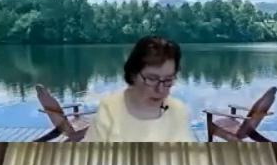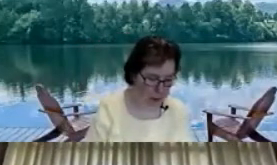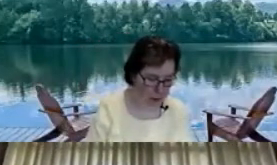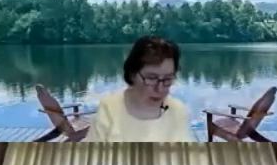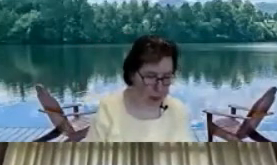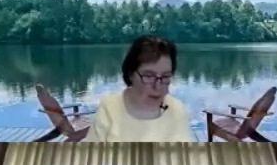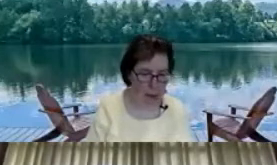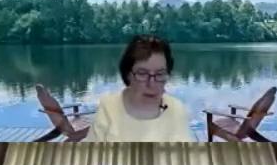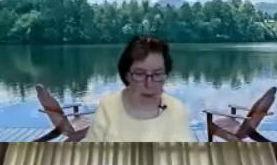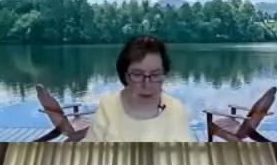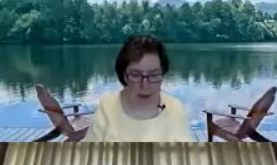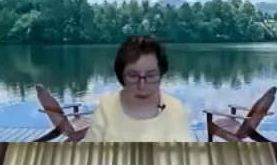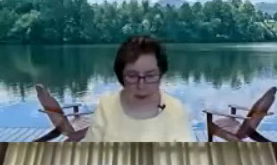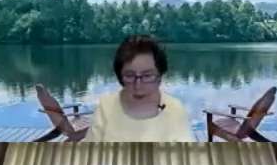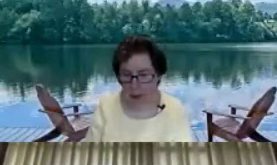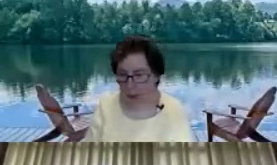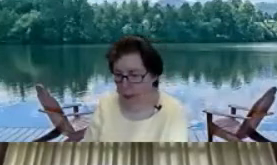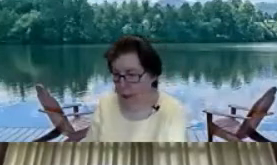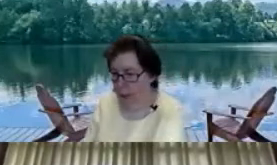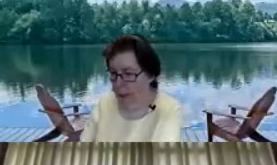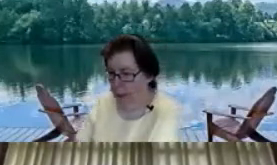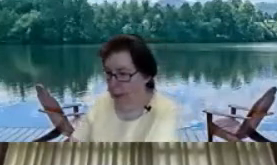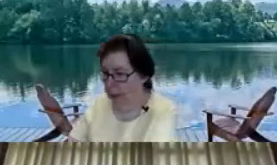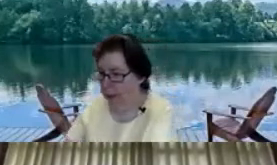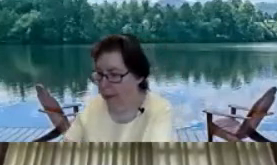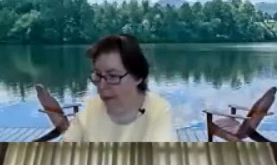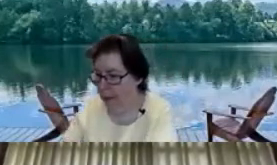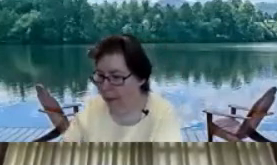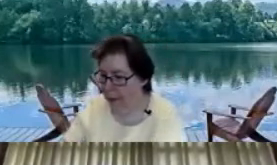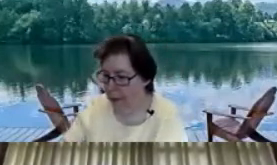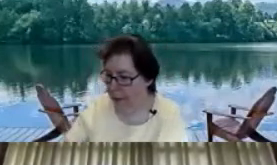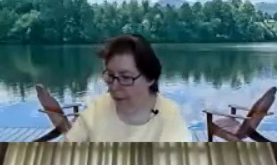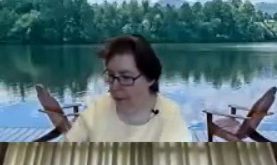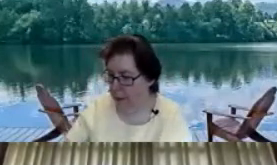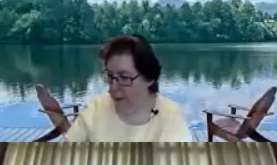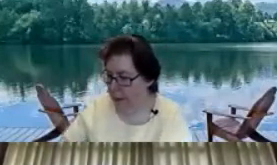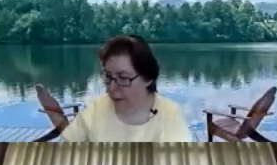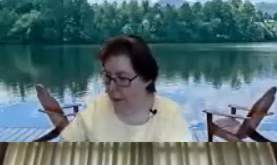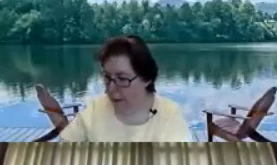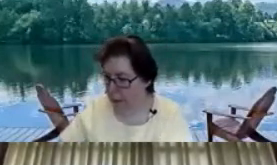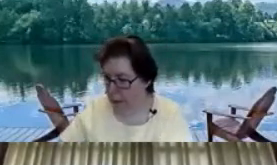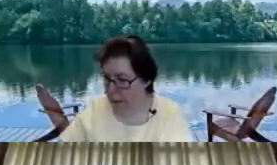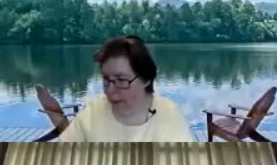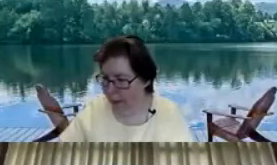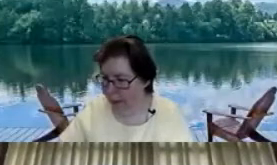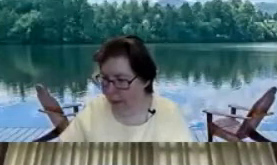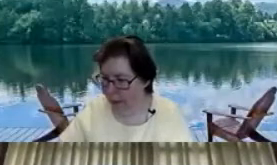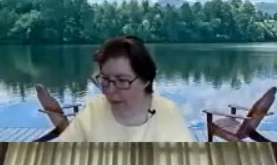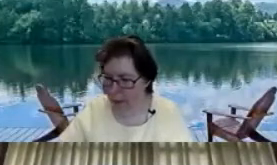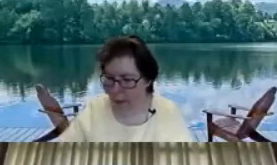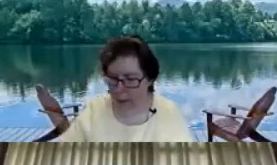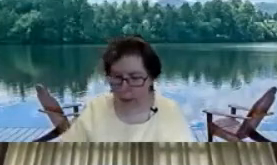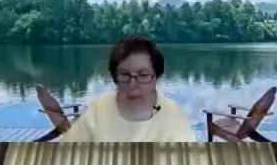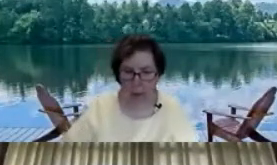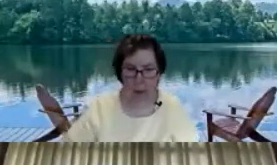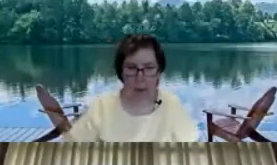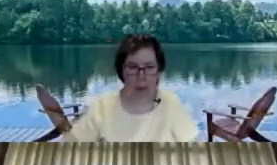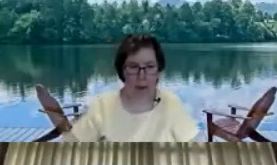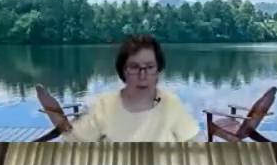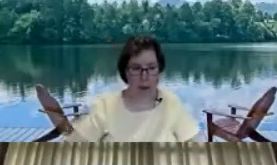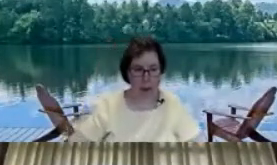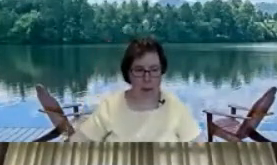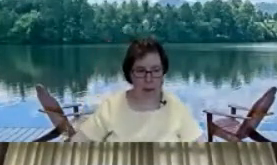As you participate today, remember to choose a quiet room and close the door and silence alerts from devices. Try not to